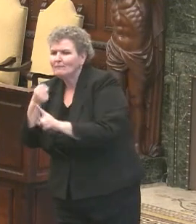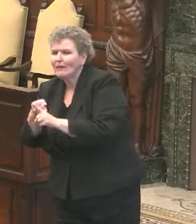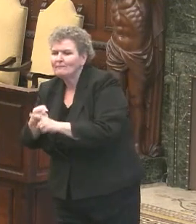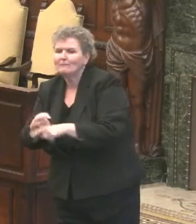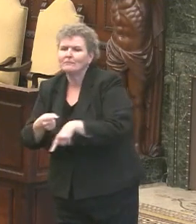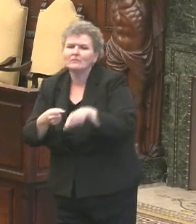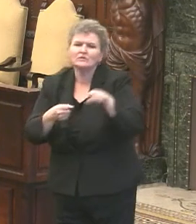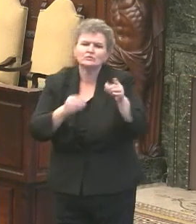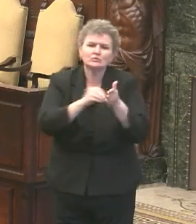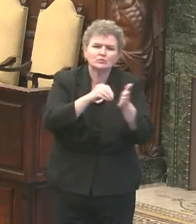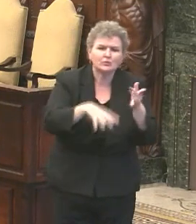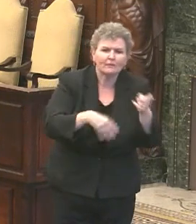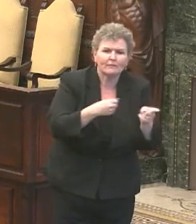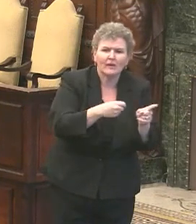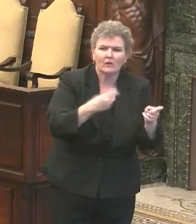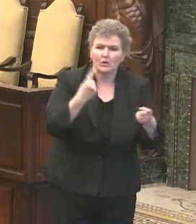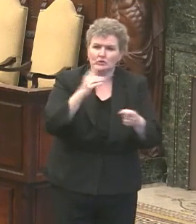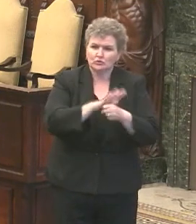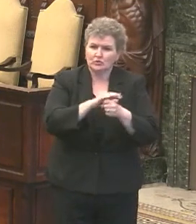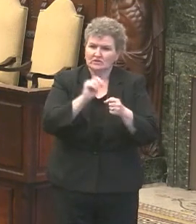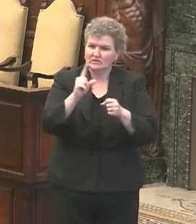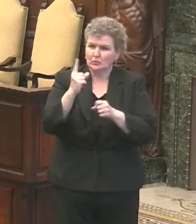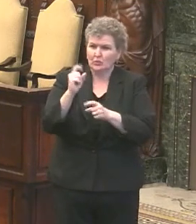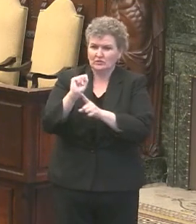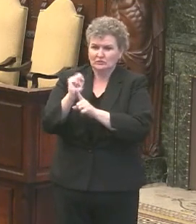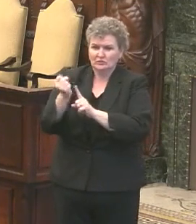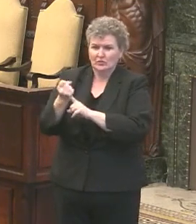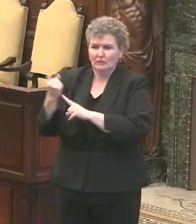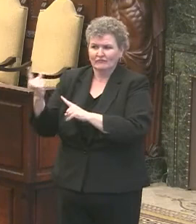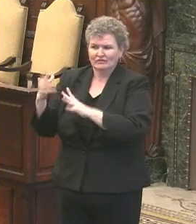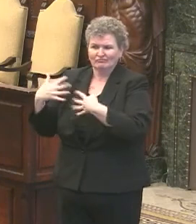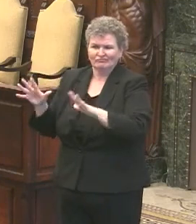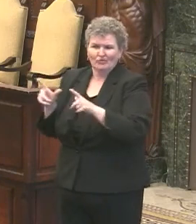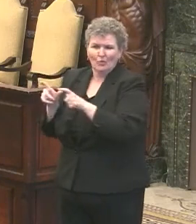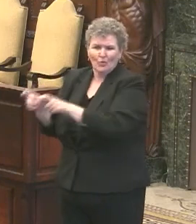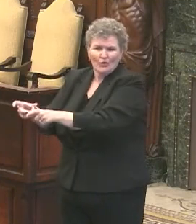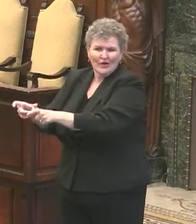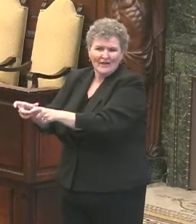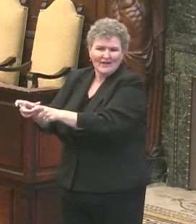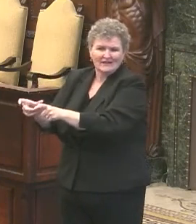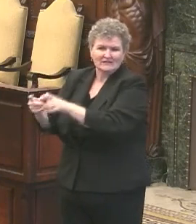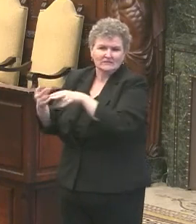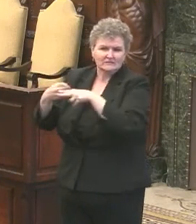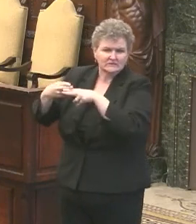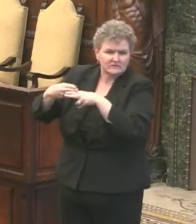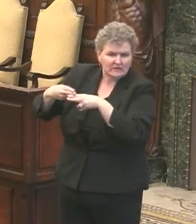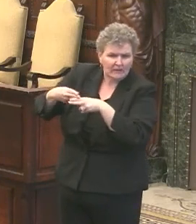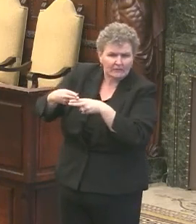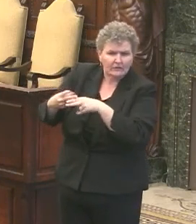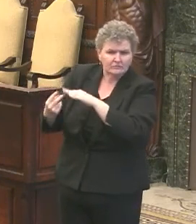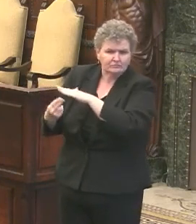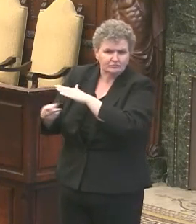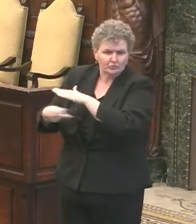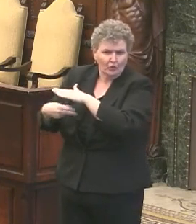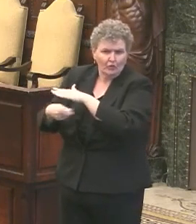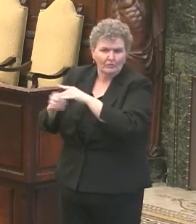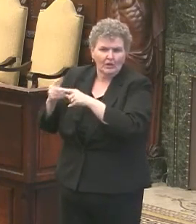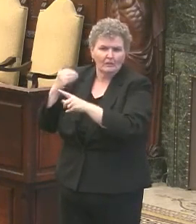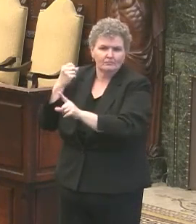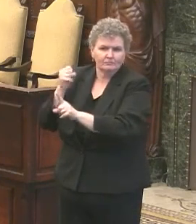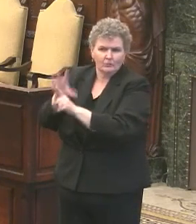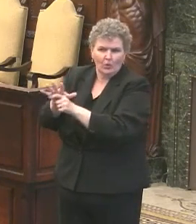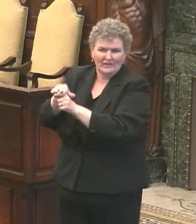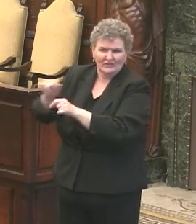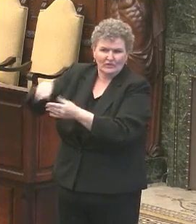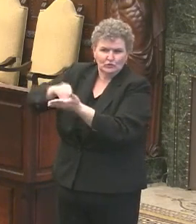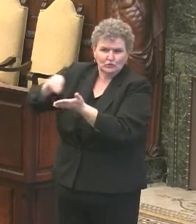case. Some schools have had quarantines. Some schools have temporarily quarantined and gone to all remote learning. But besides the